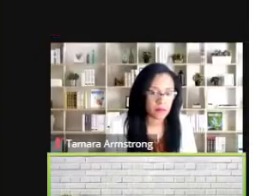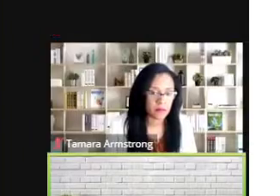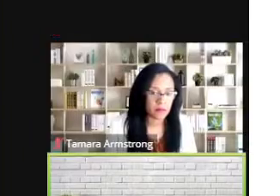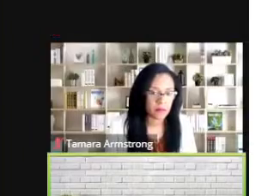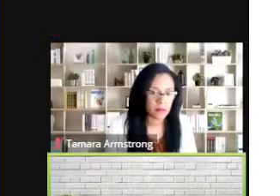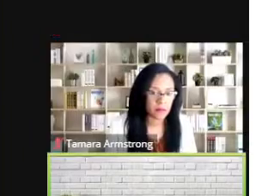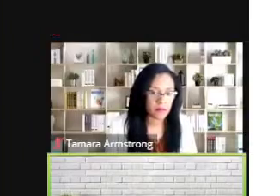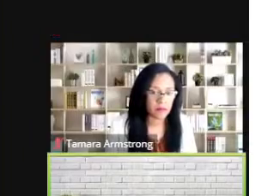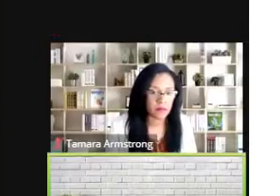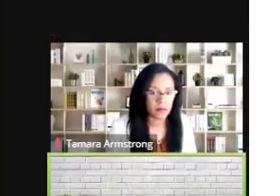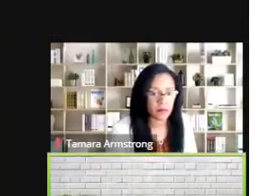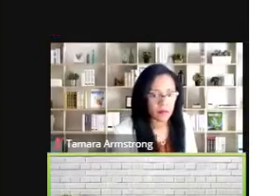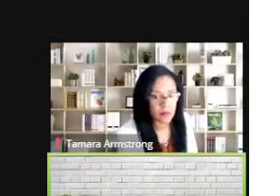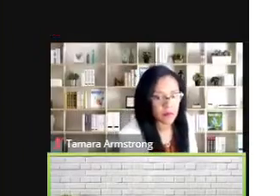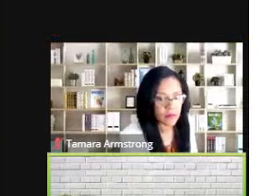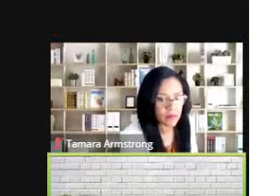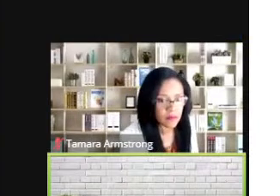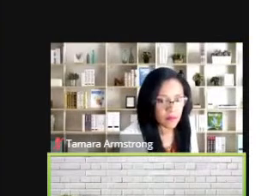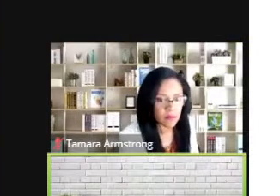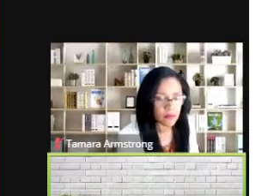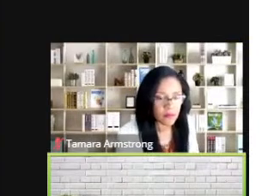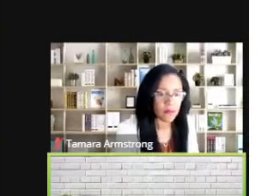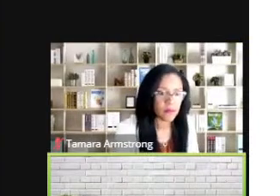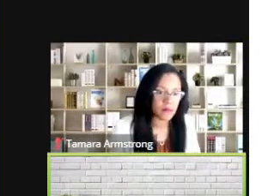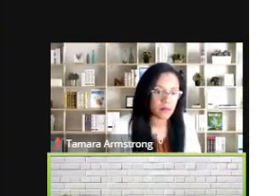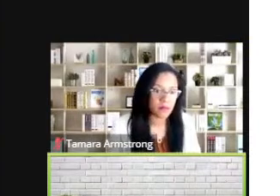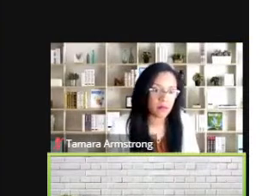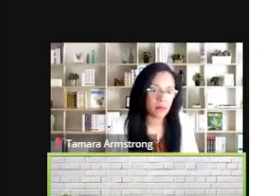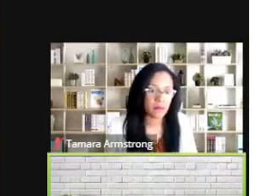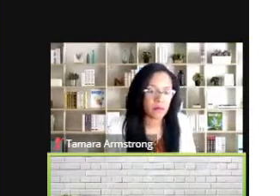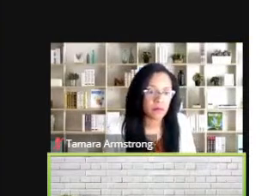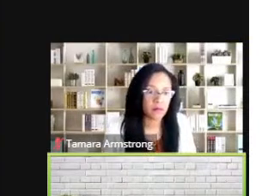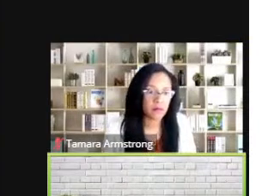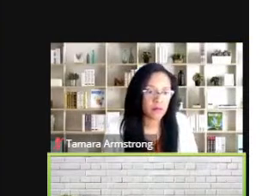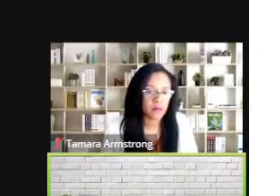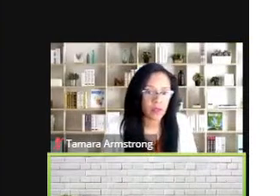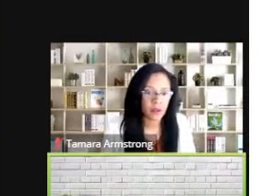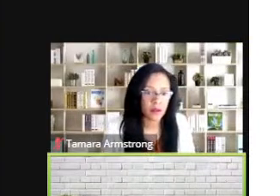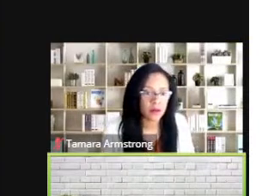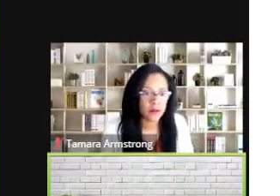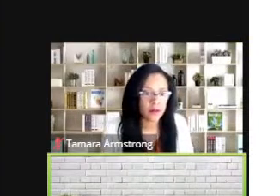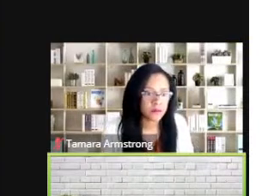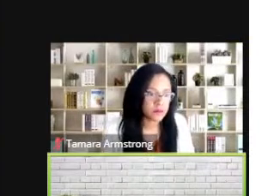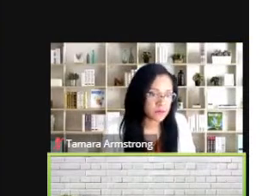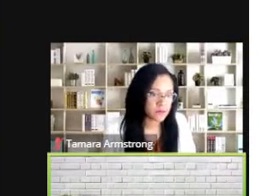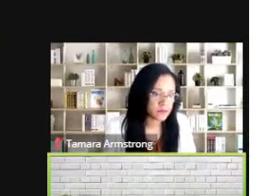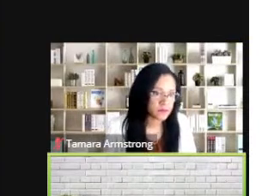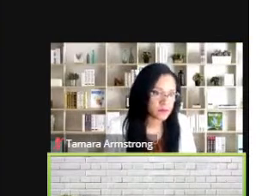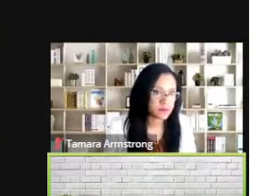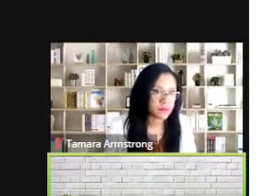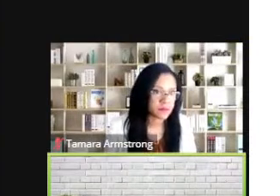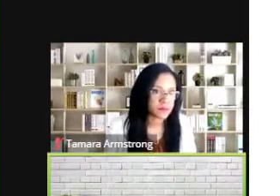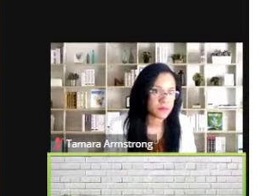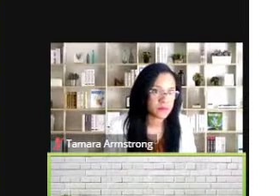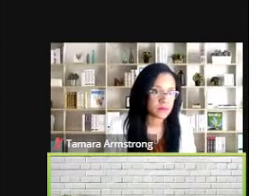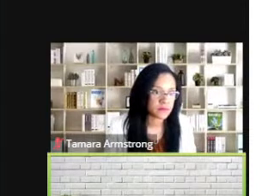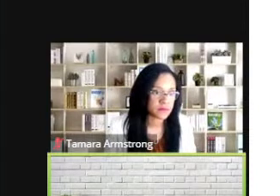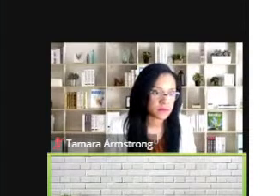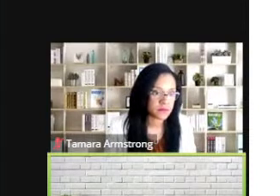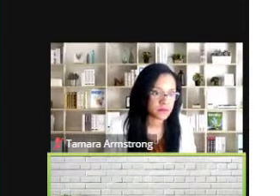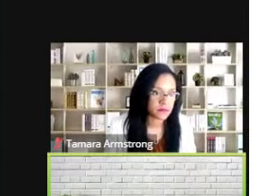Hi. So I'm really struggling with this conversation because I'm having to slap myself just